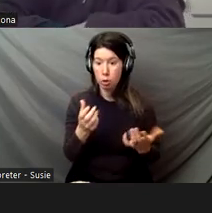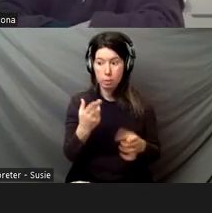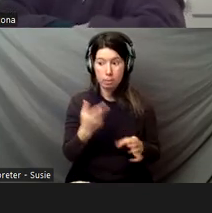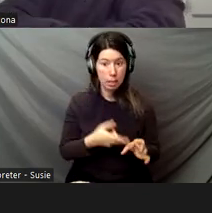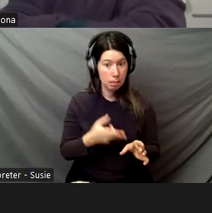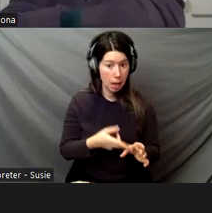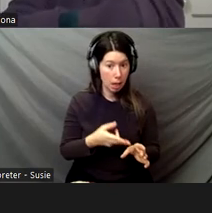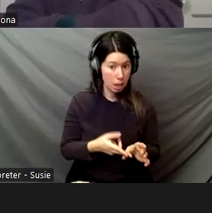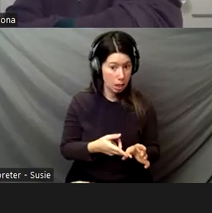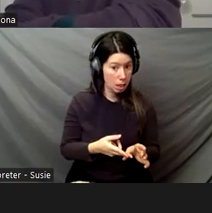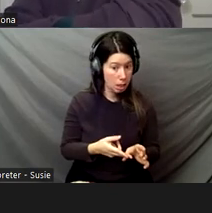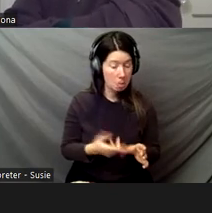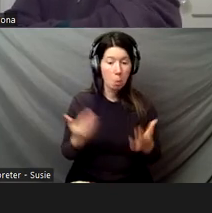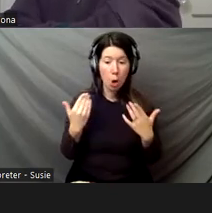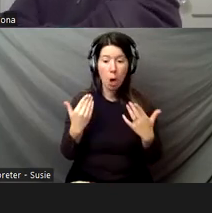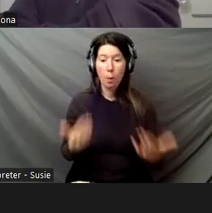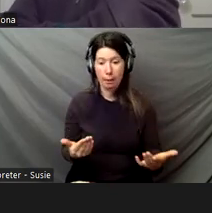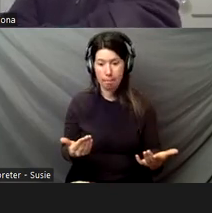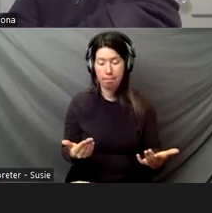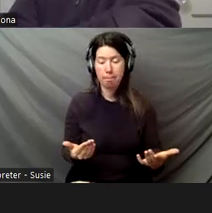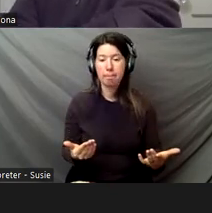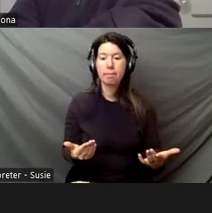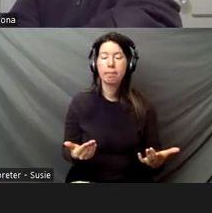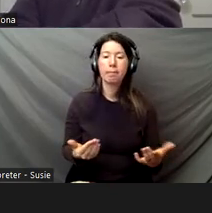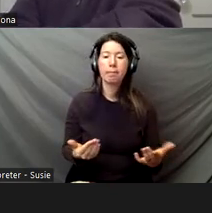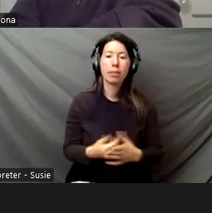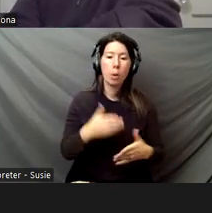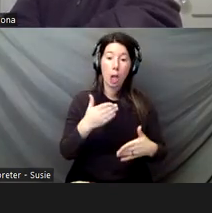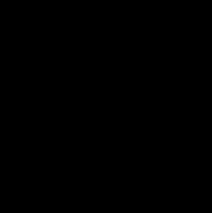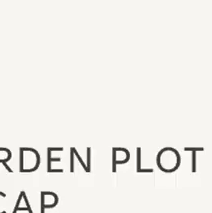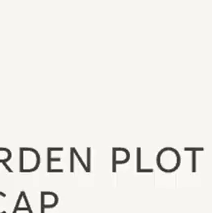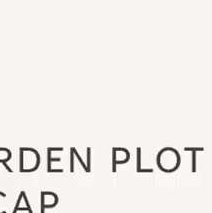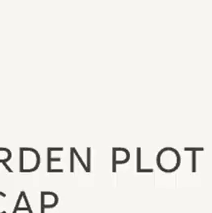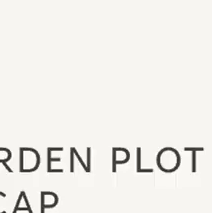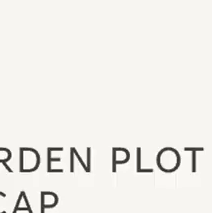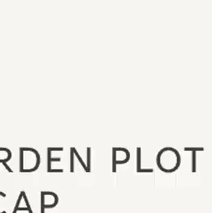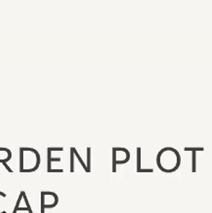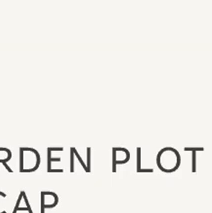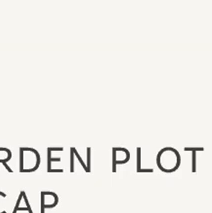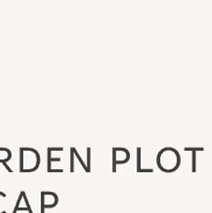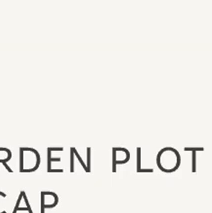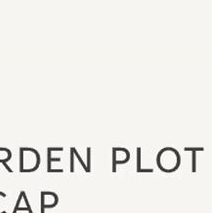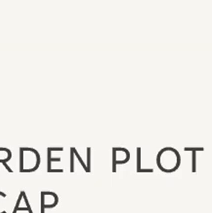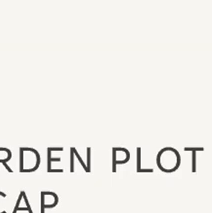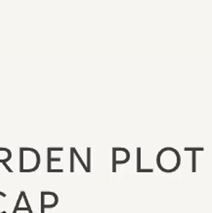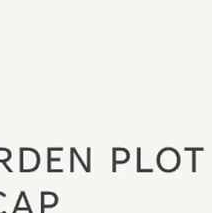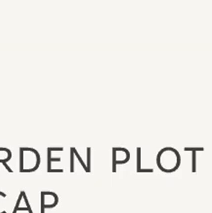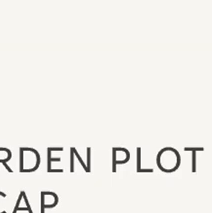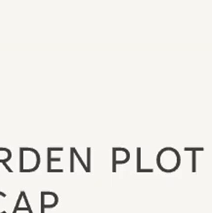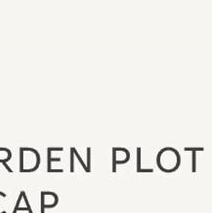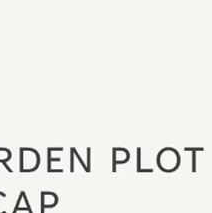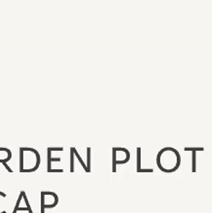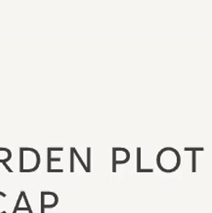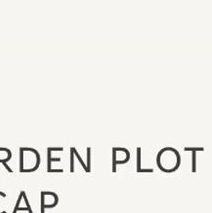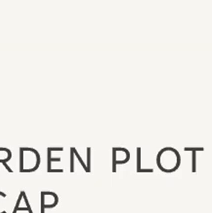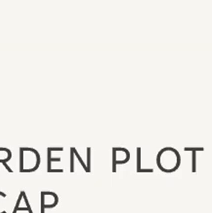participate. So we will go ahead and move on and to the conclusion, to the garden plot recap.